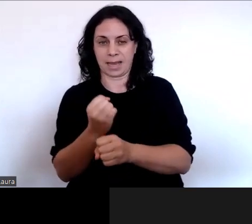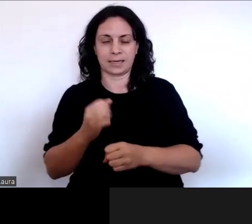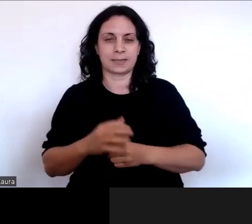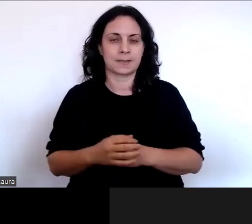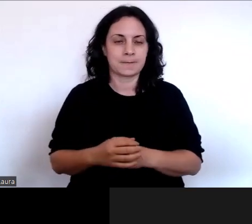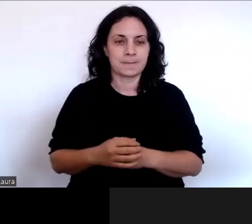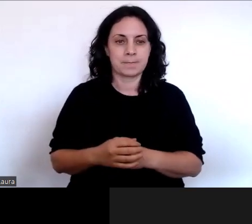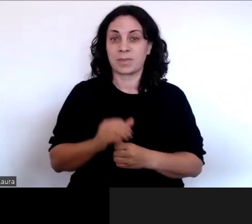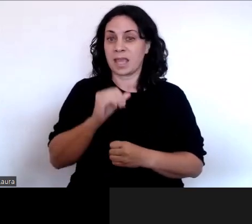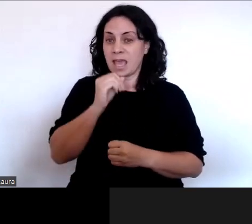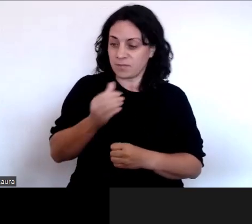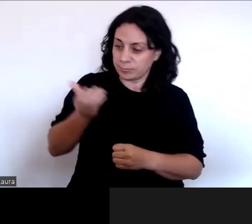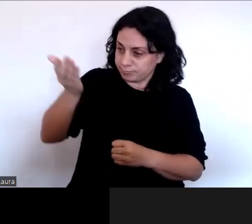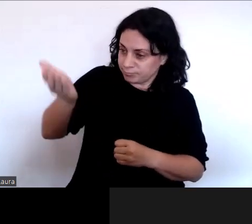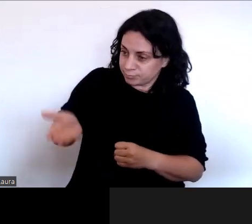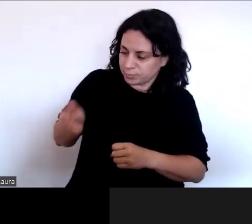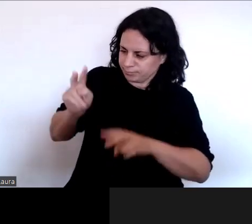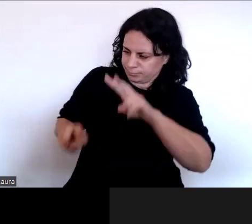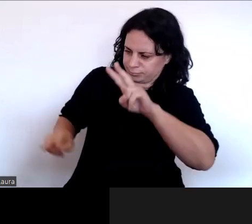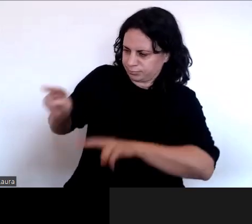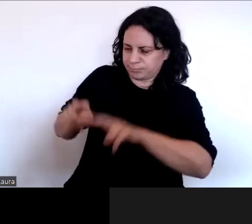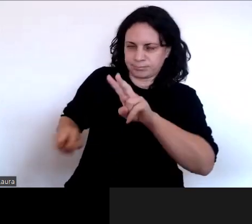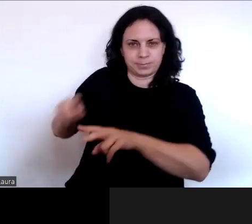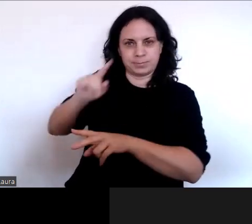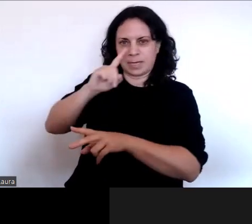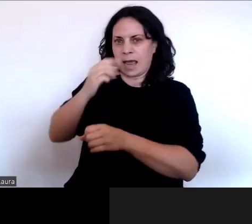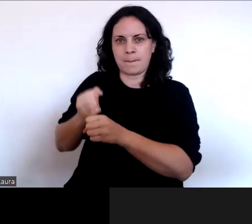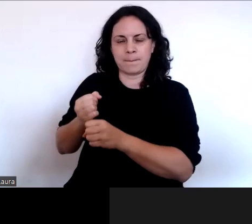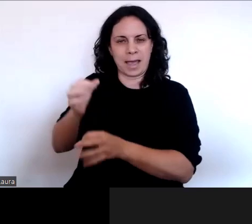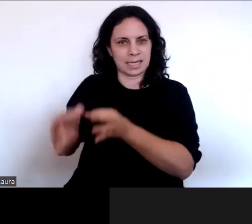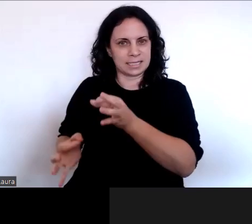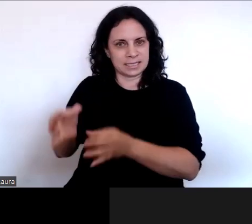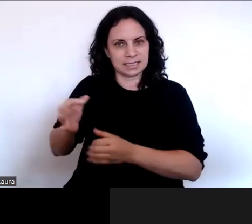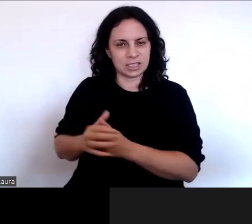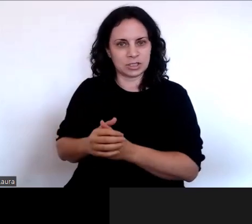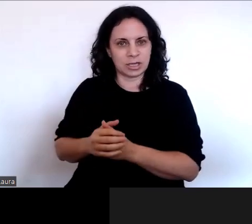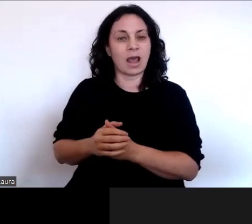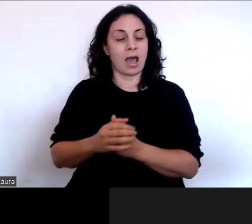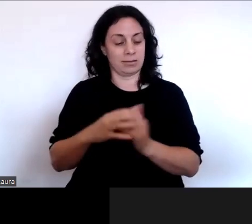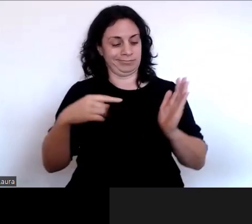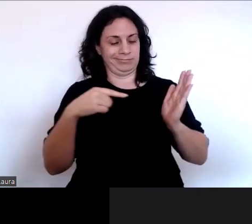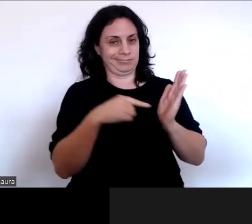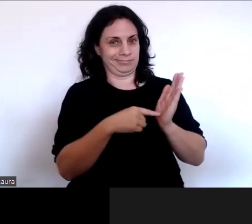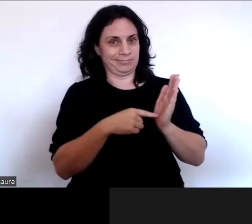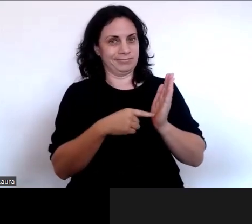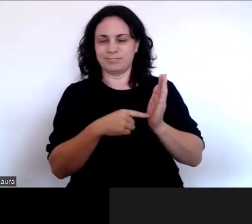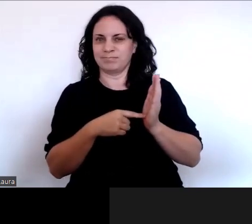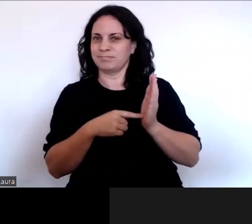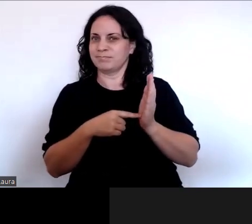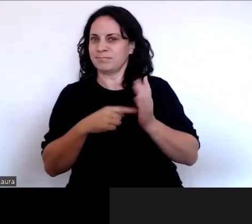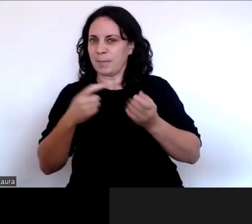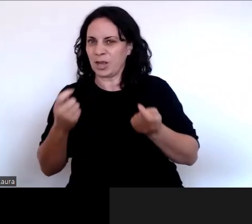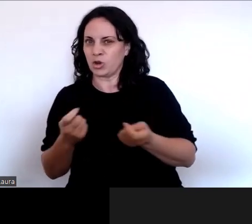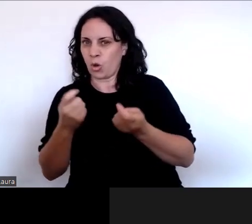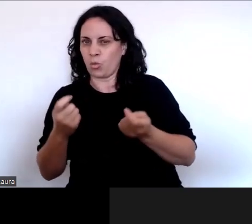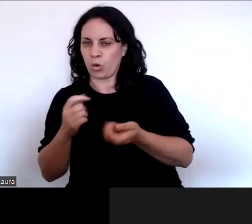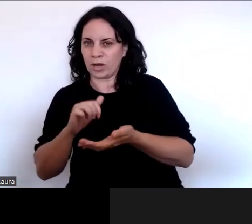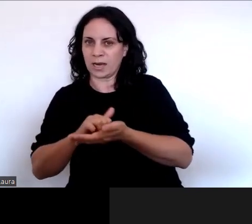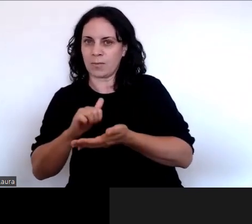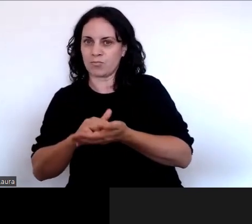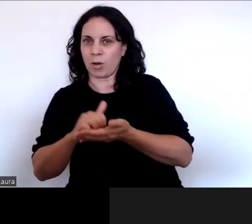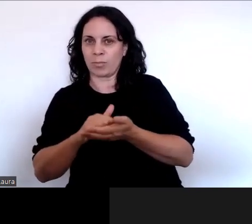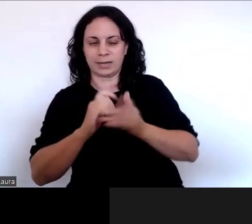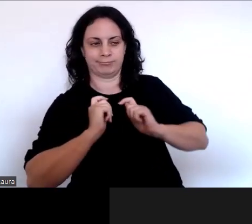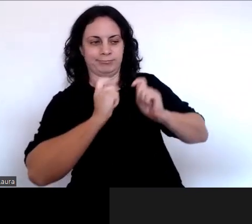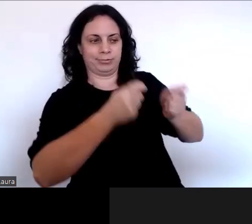have decision making capacity, their decision might not have legal effect and another person might be appointed to make the decision